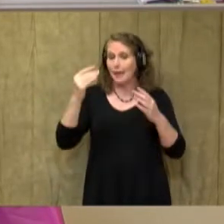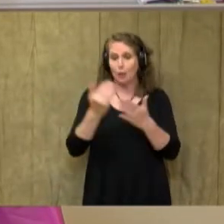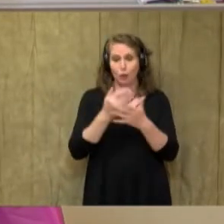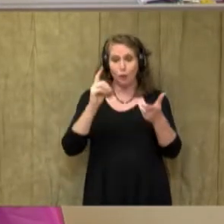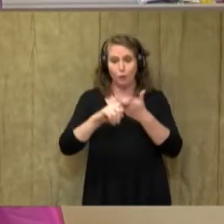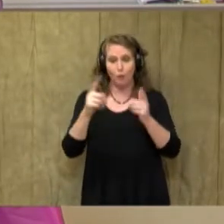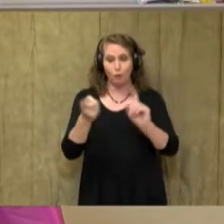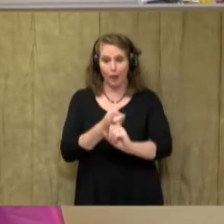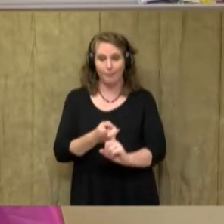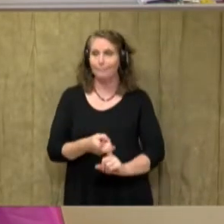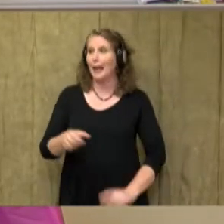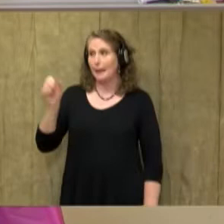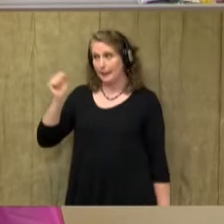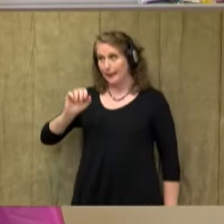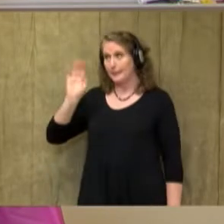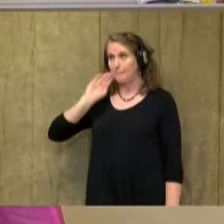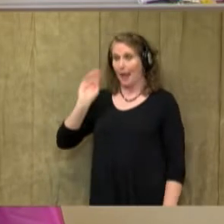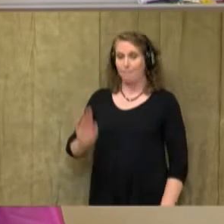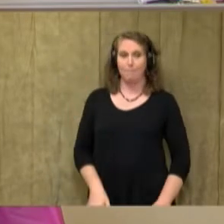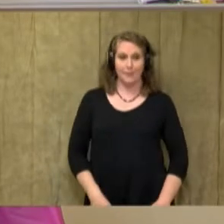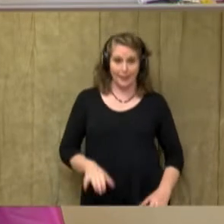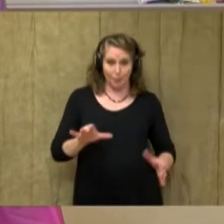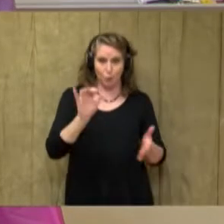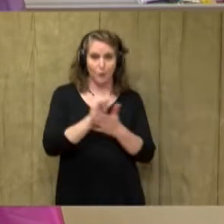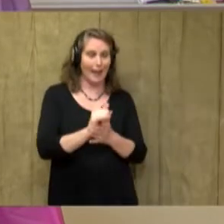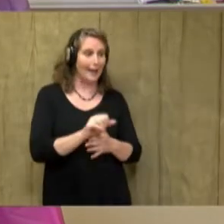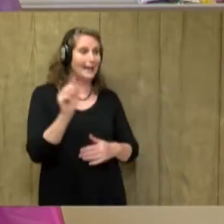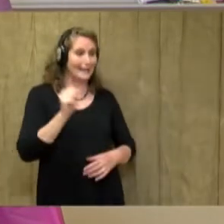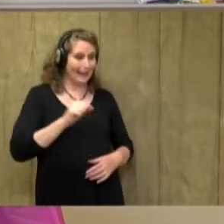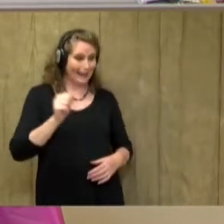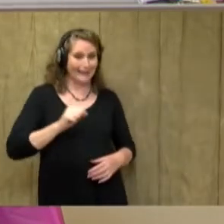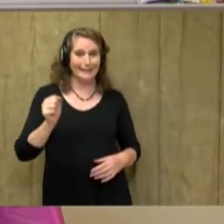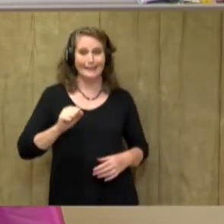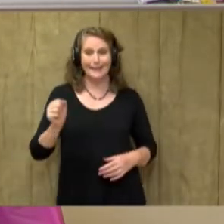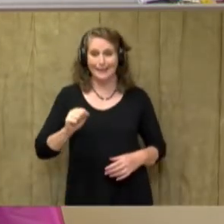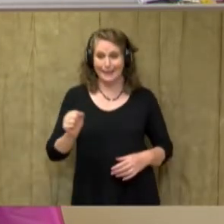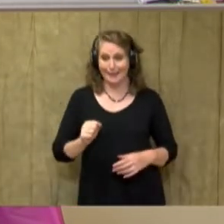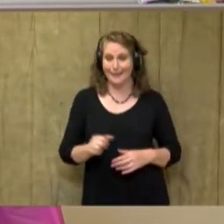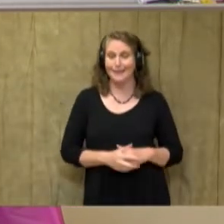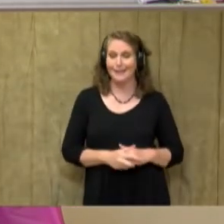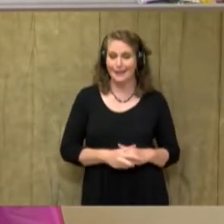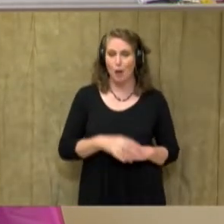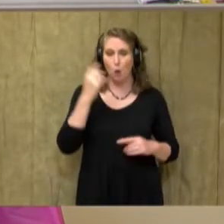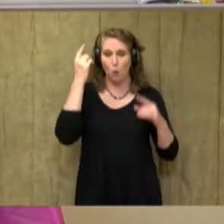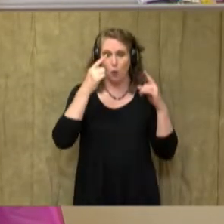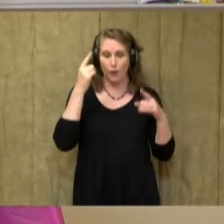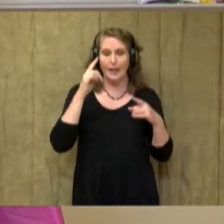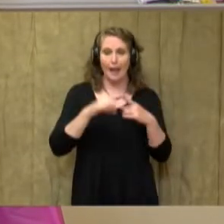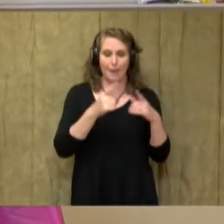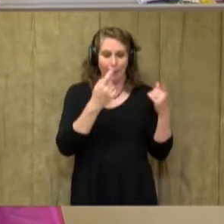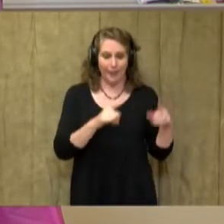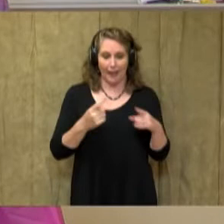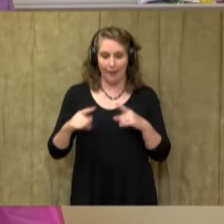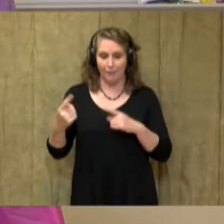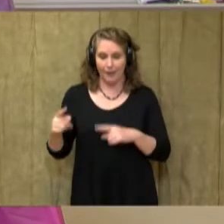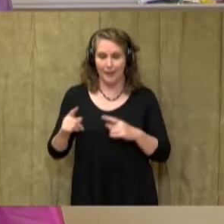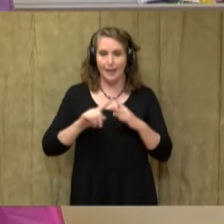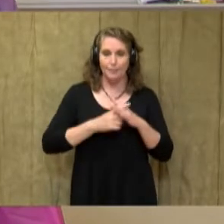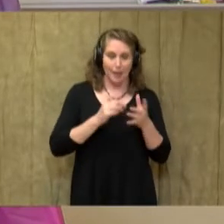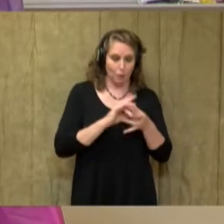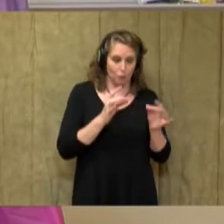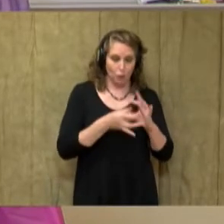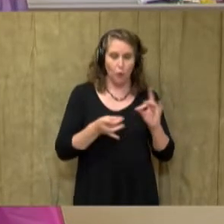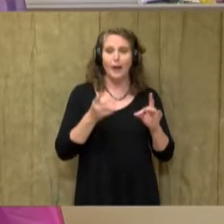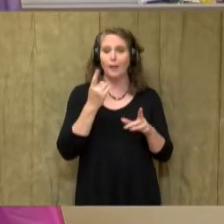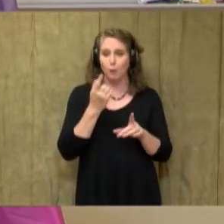new friend. Yes, ma'am. And did he do that? Yes, he did. Yes, he All did. right. So yeah, we're thinking about the event. So at the beginning of our story,